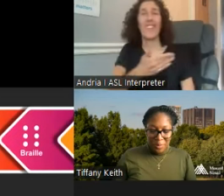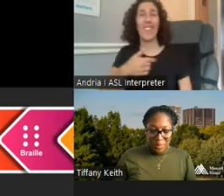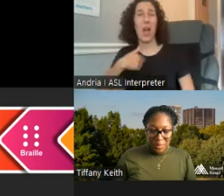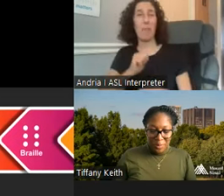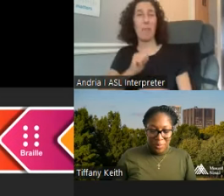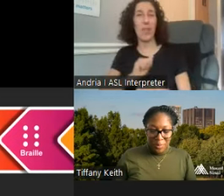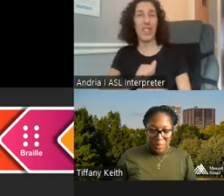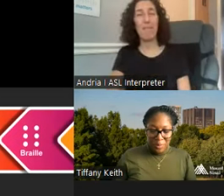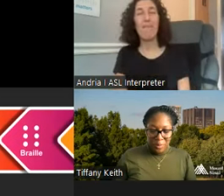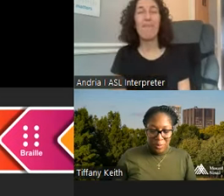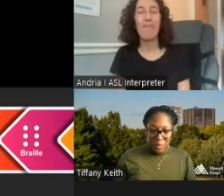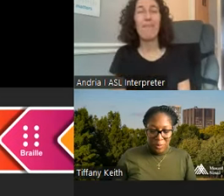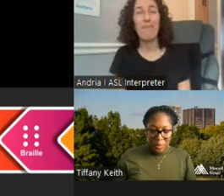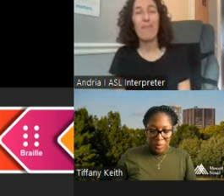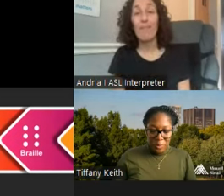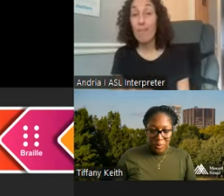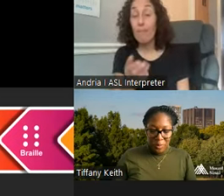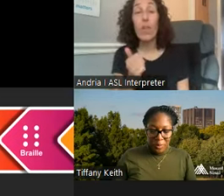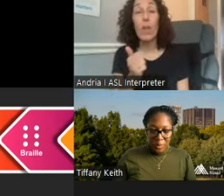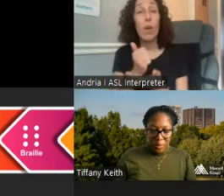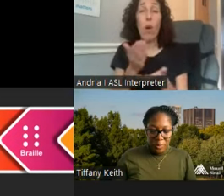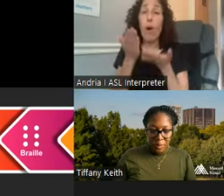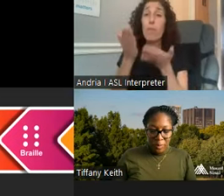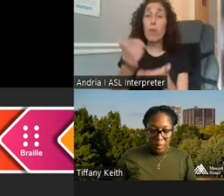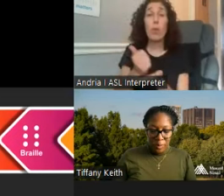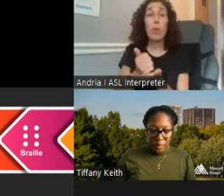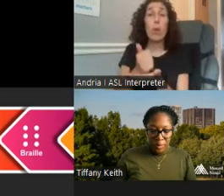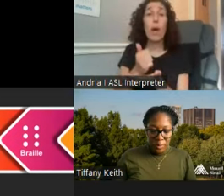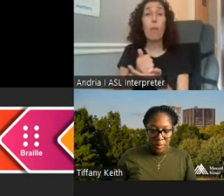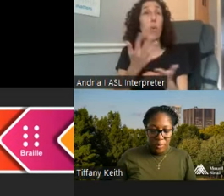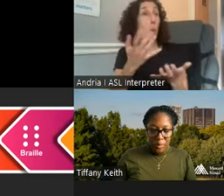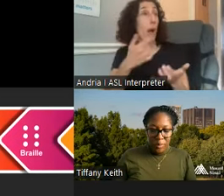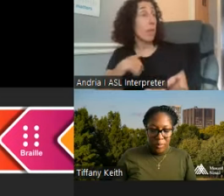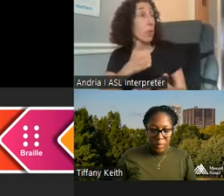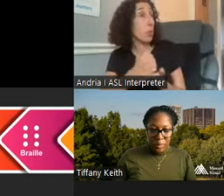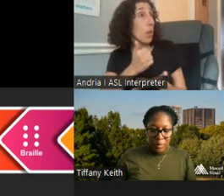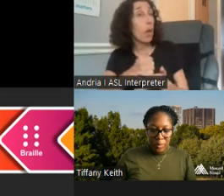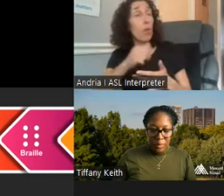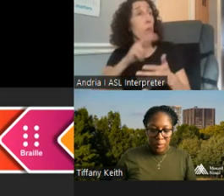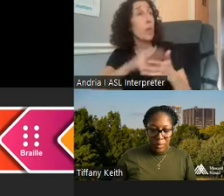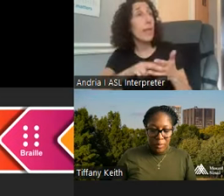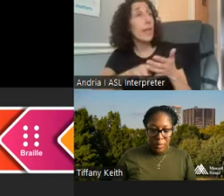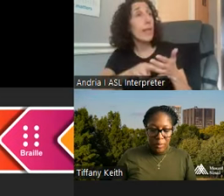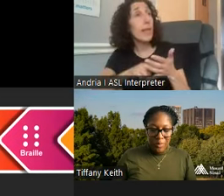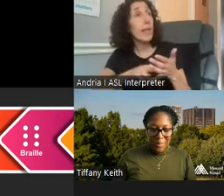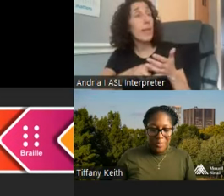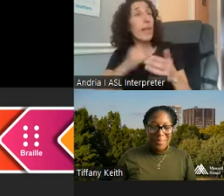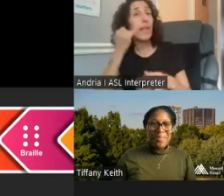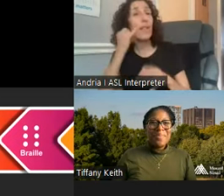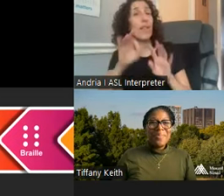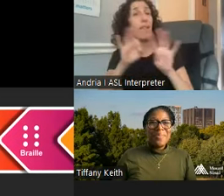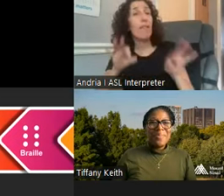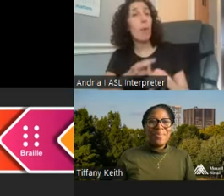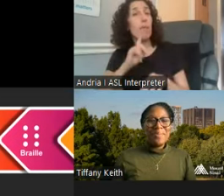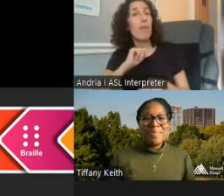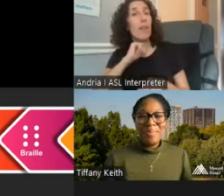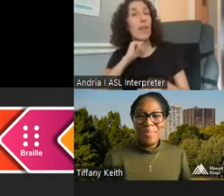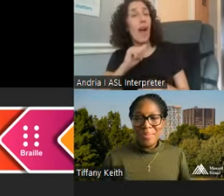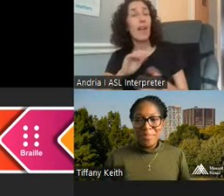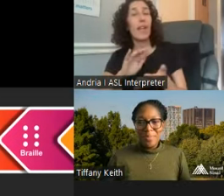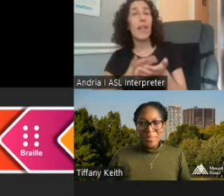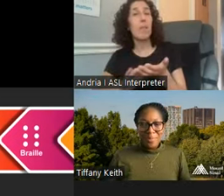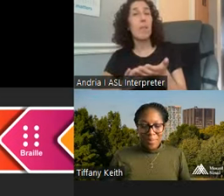or assist in filling out forms. That is, if they're not accessible. Hint, hint. If you are going to guide a blind